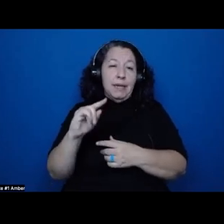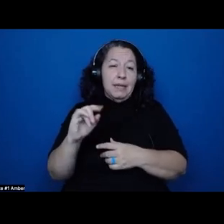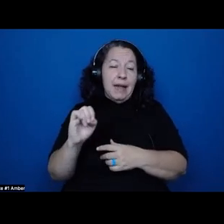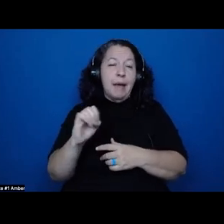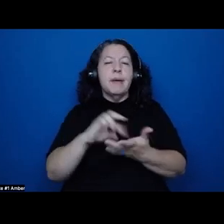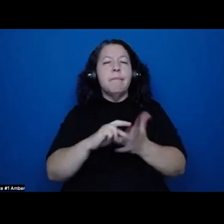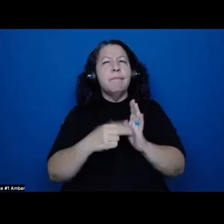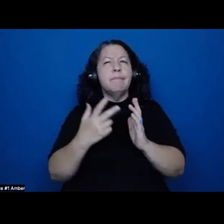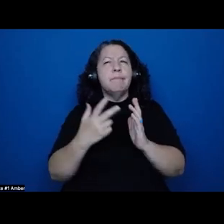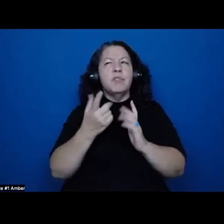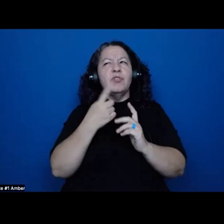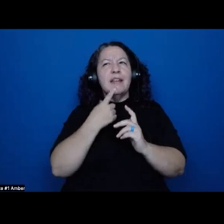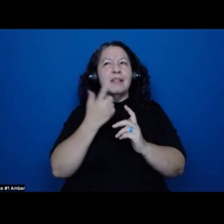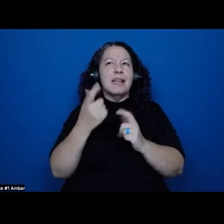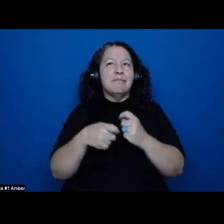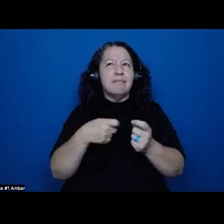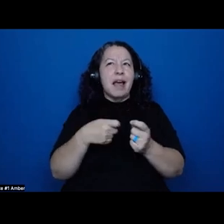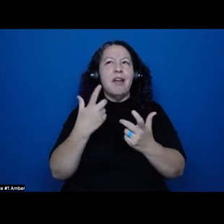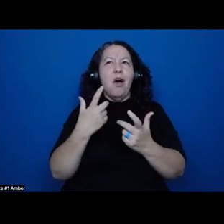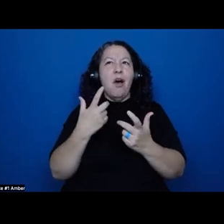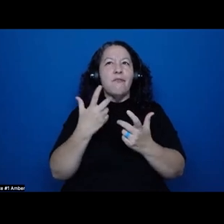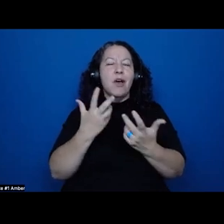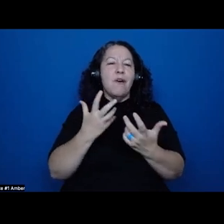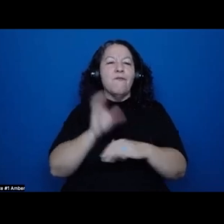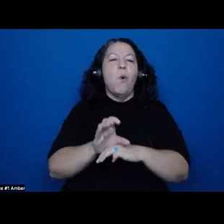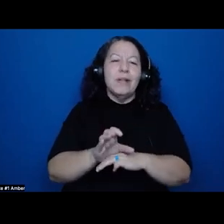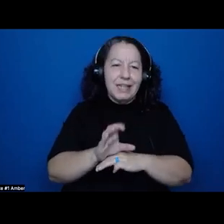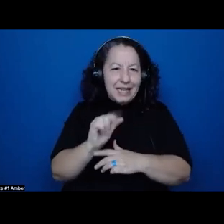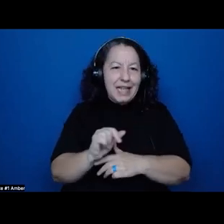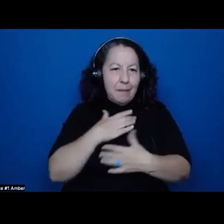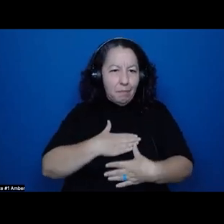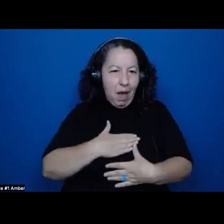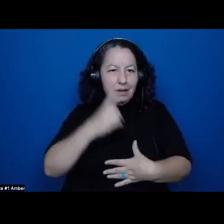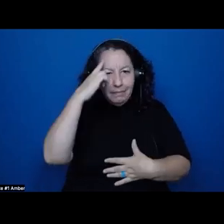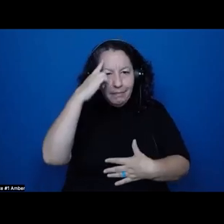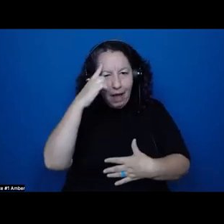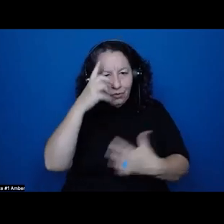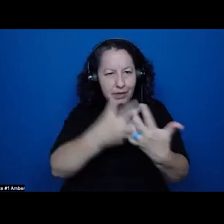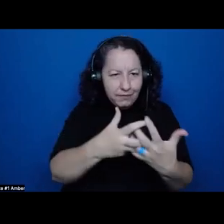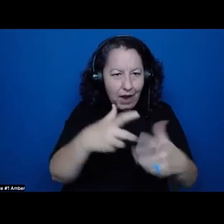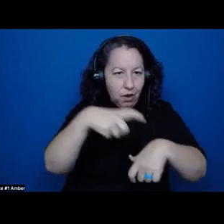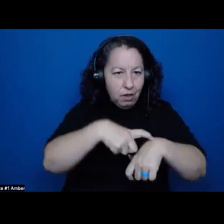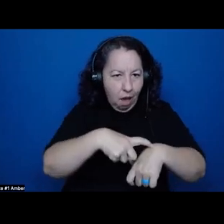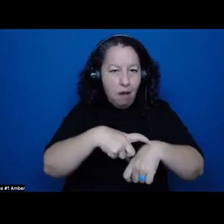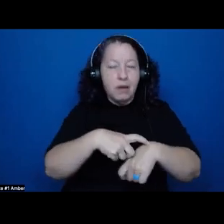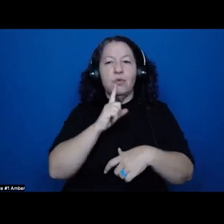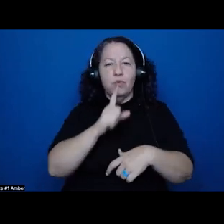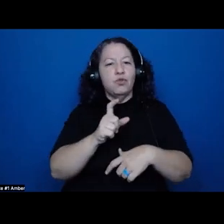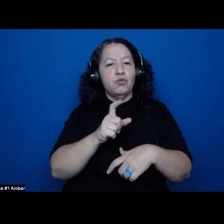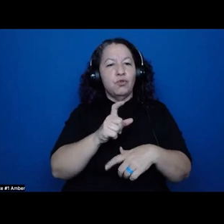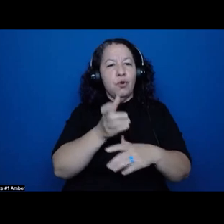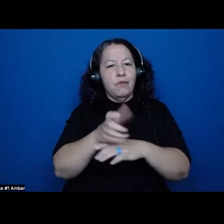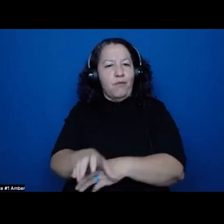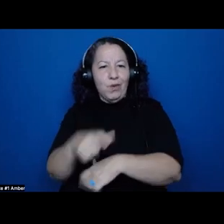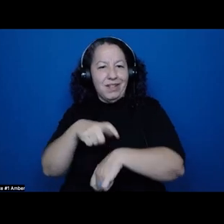bodies and minds to meet the clock, crip time bends the clock to meet disabled bodies and minds. And so when I kind